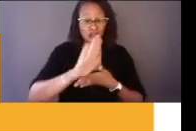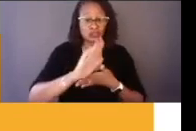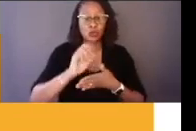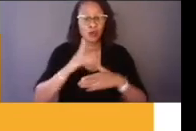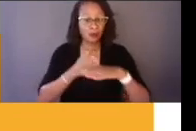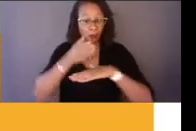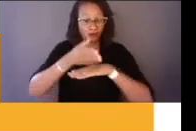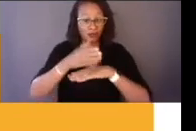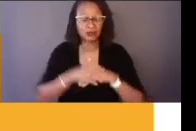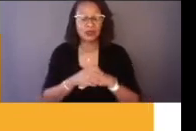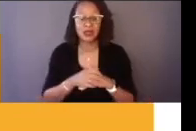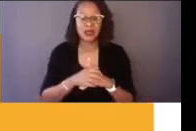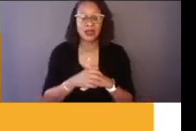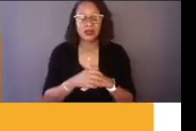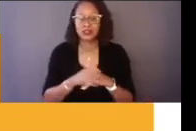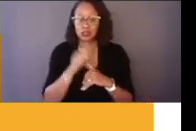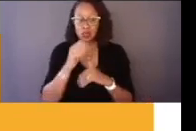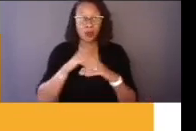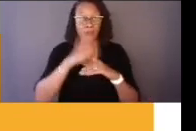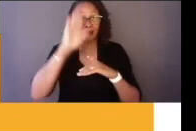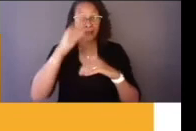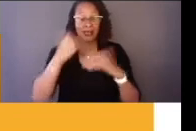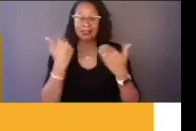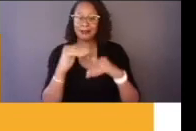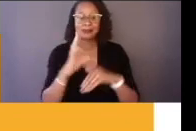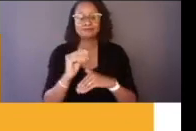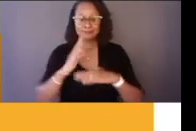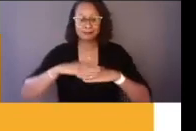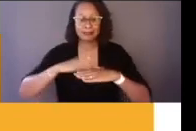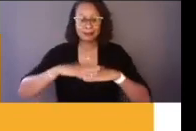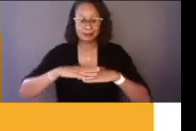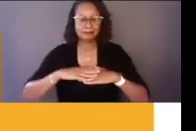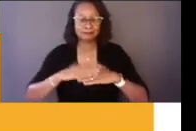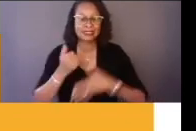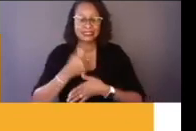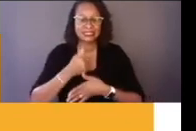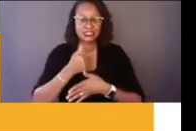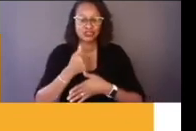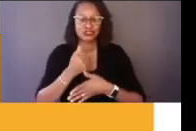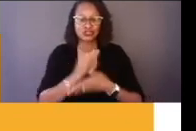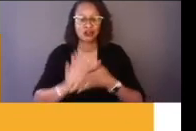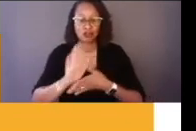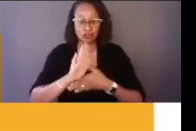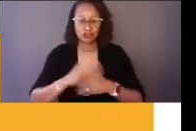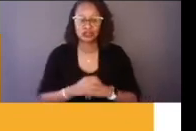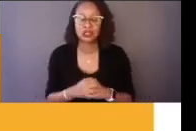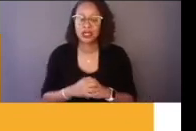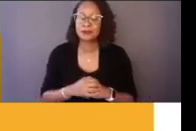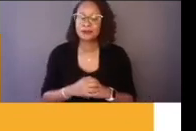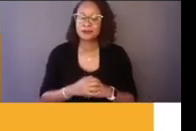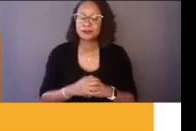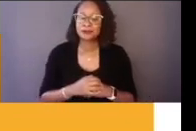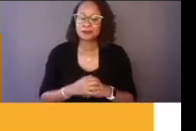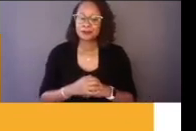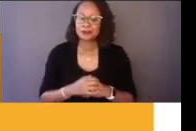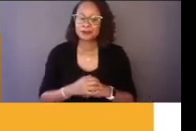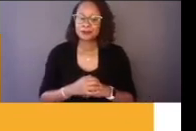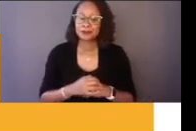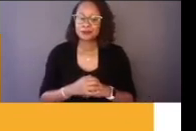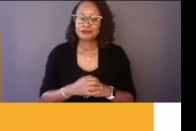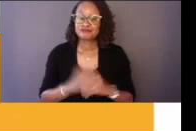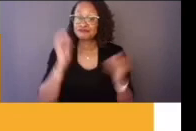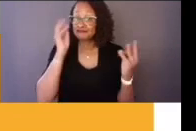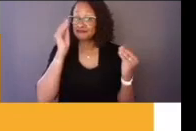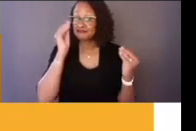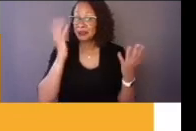is no upward limit, but we do ask that you sort of hit that senior in college point, and you think you